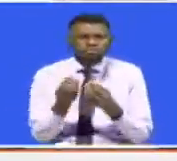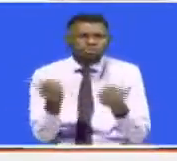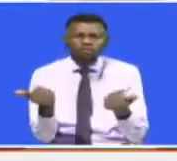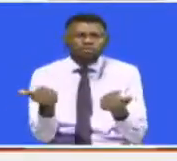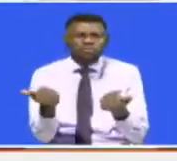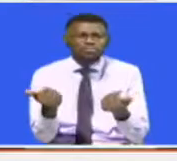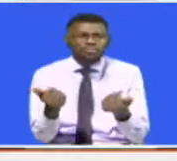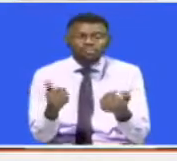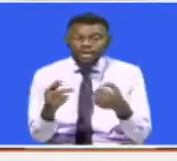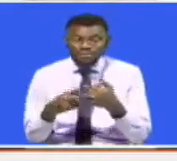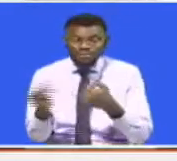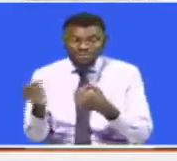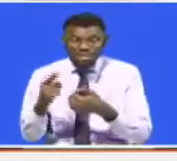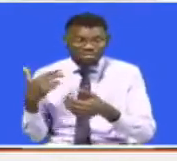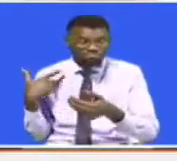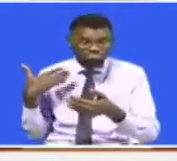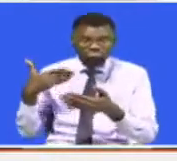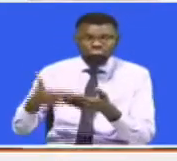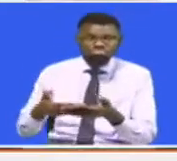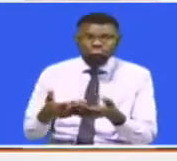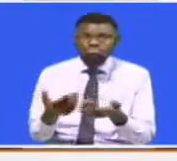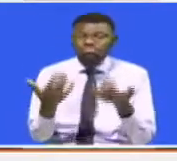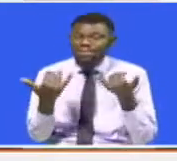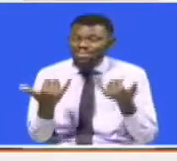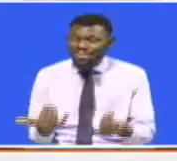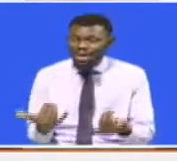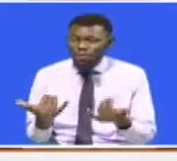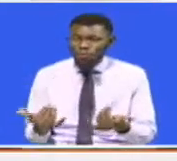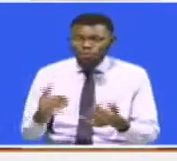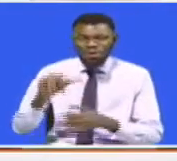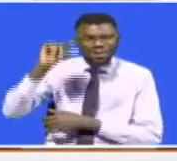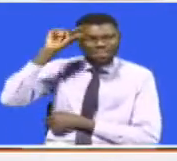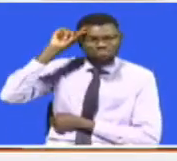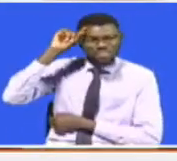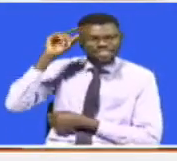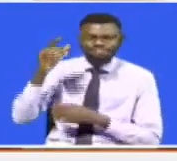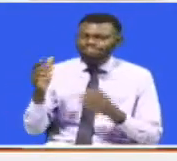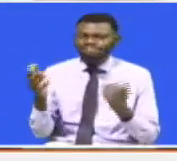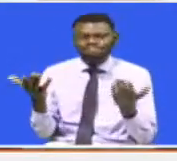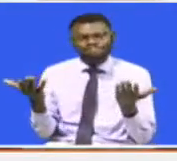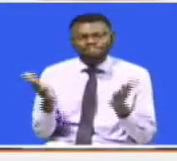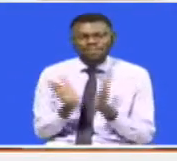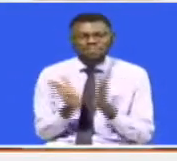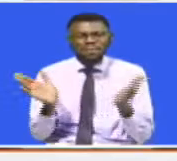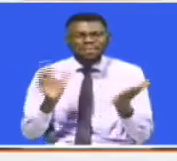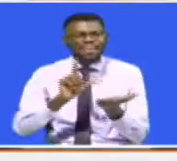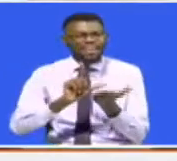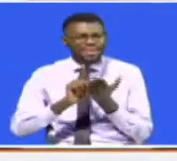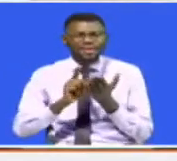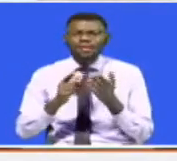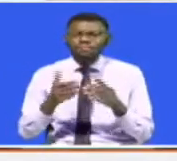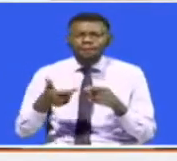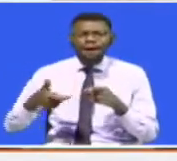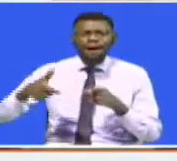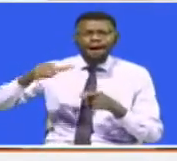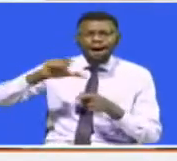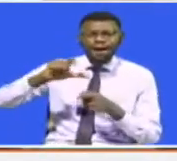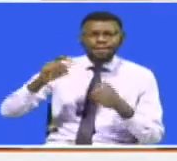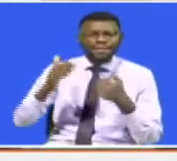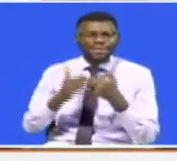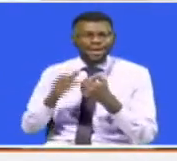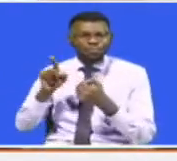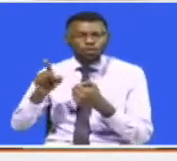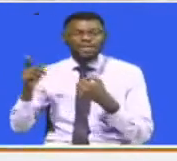the first 7 months of the current government's tenure, the public debt ballooned to